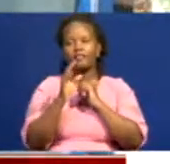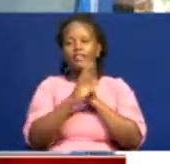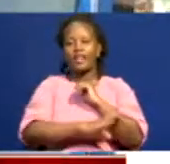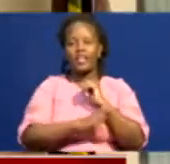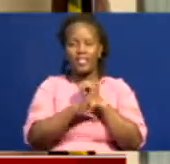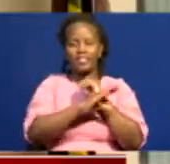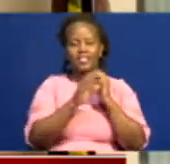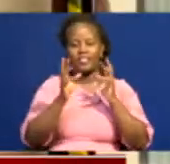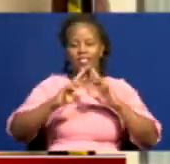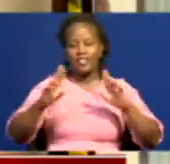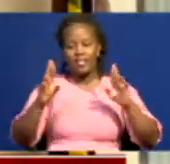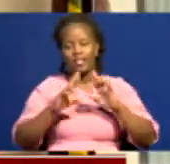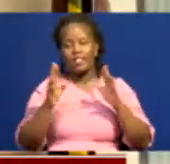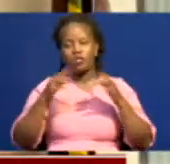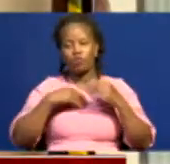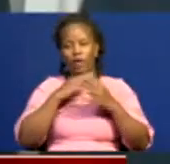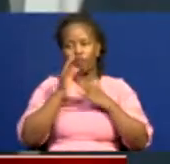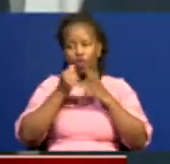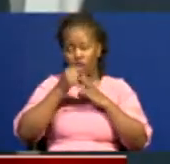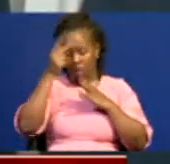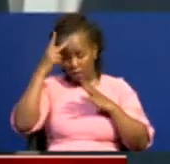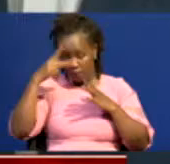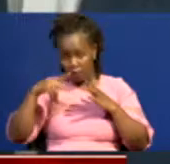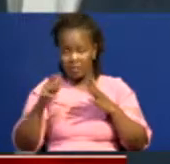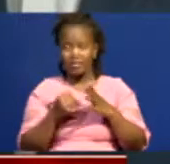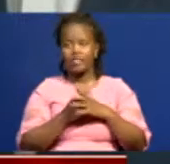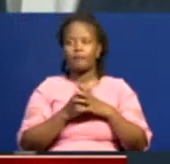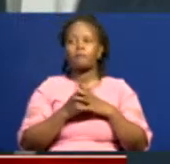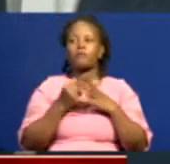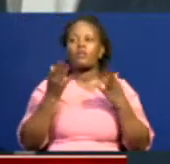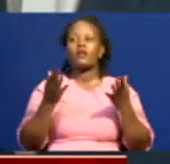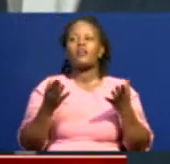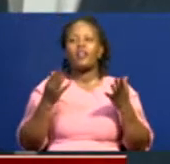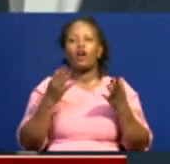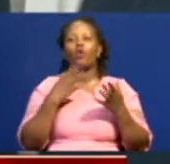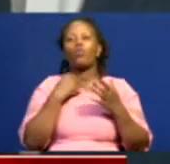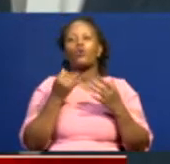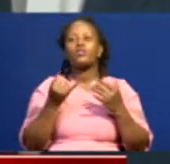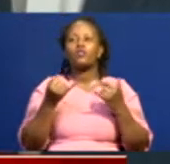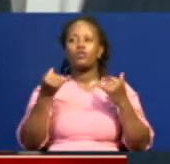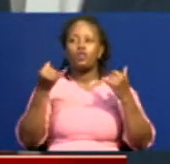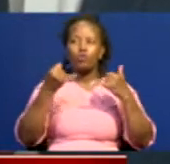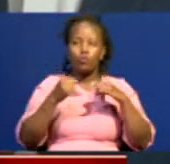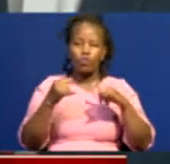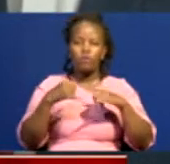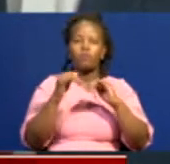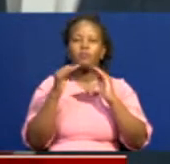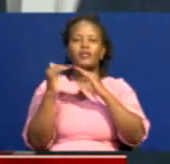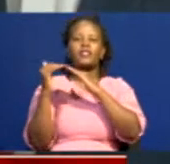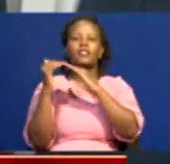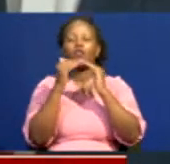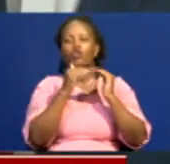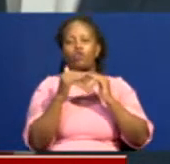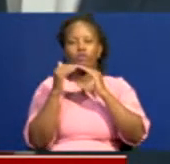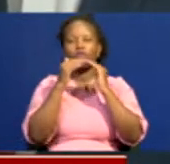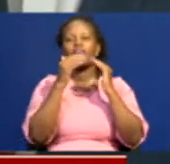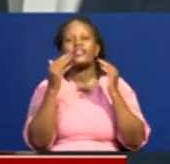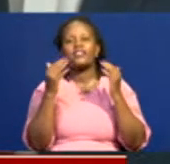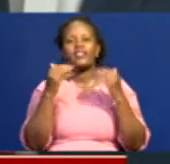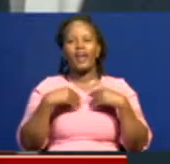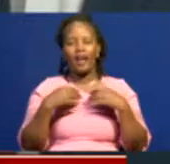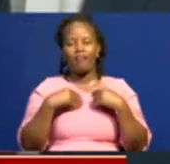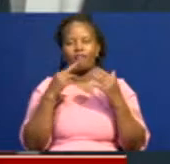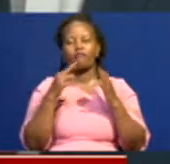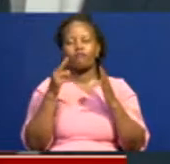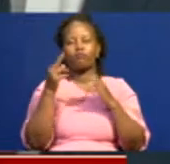will guide and harmonize roaming charges. We are trying to now implement a uniform roaming regulation